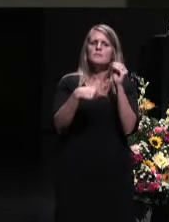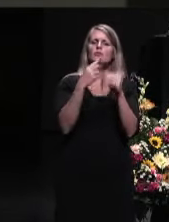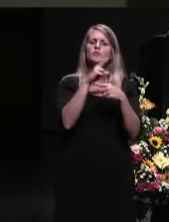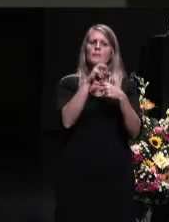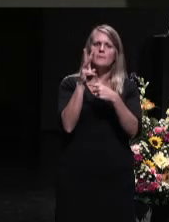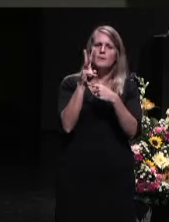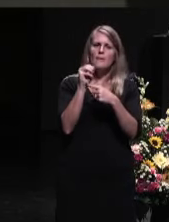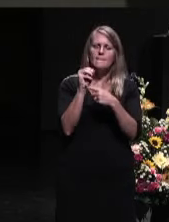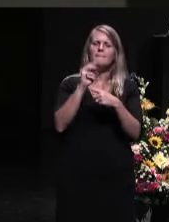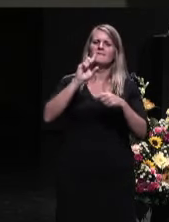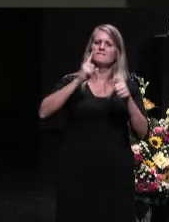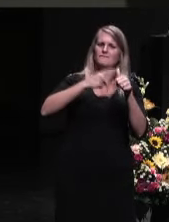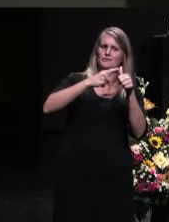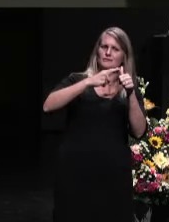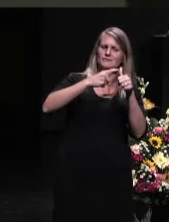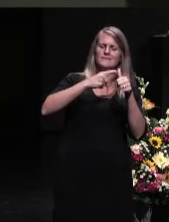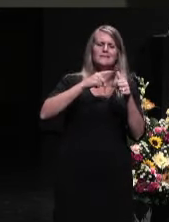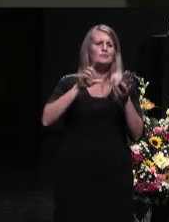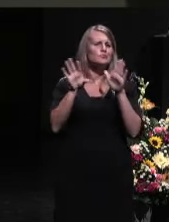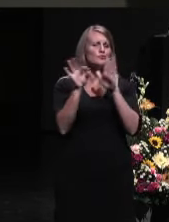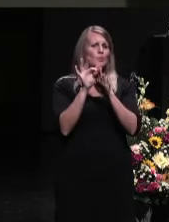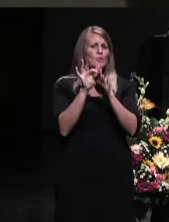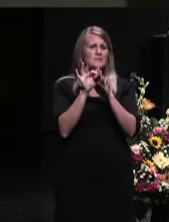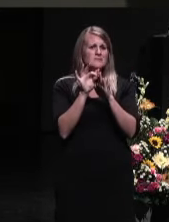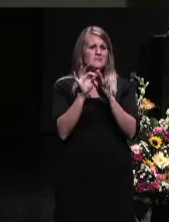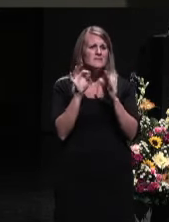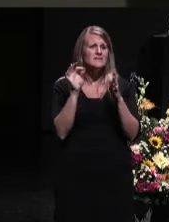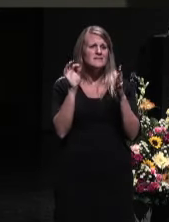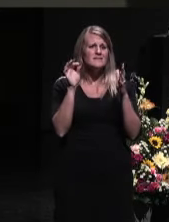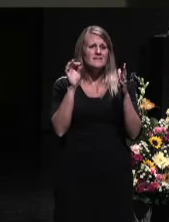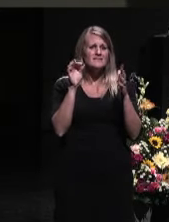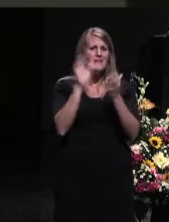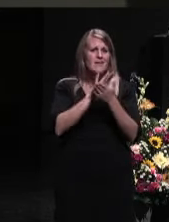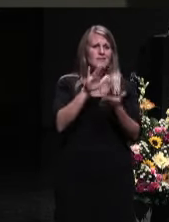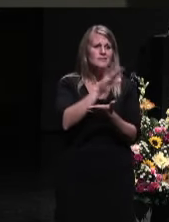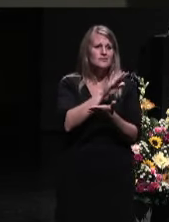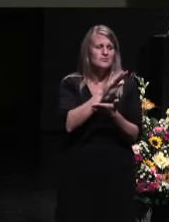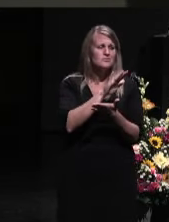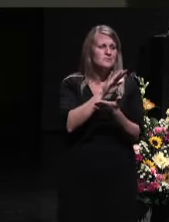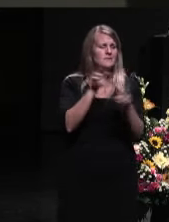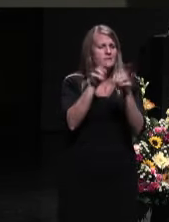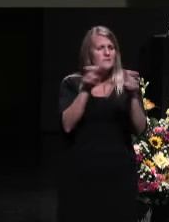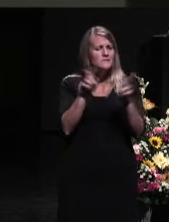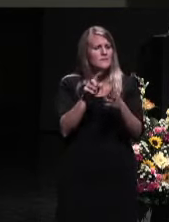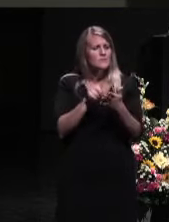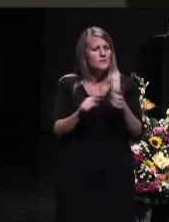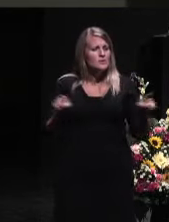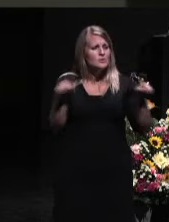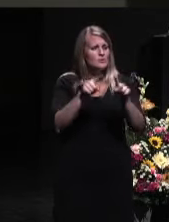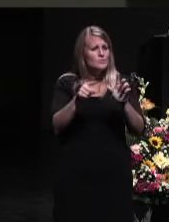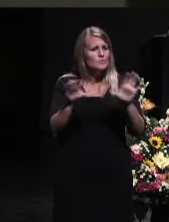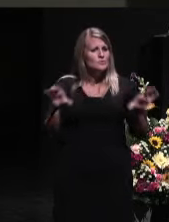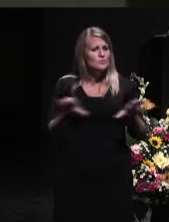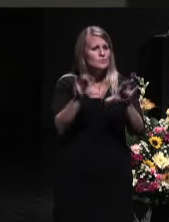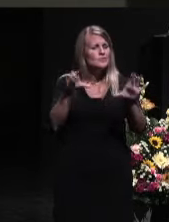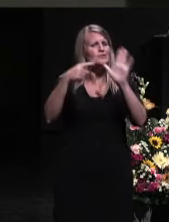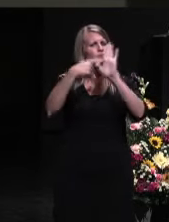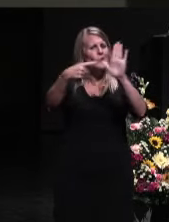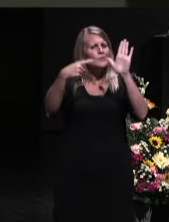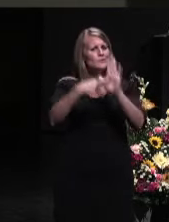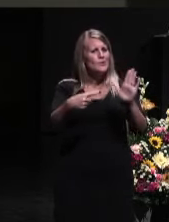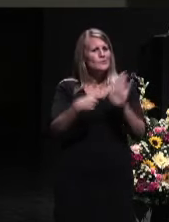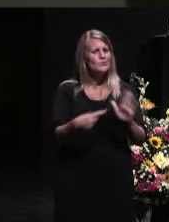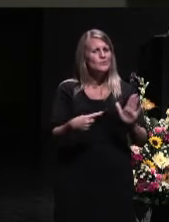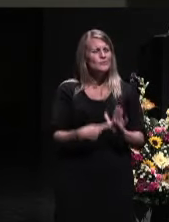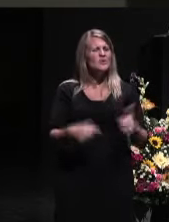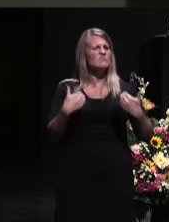choice institution, really looking at a number of things that you do and showcasing excellence and really putting a